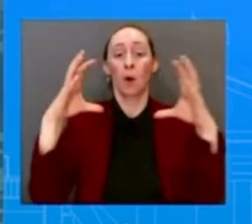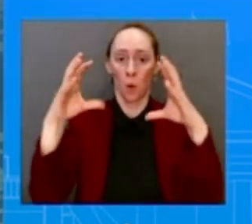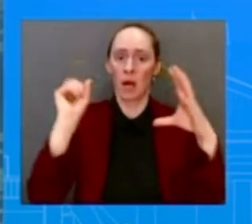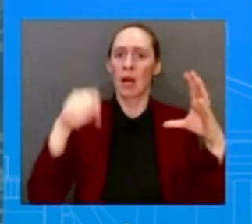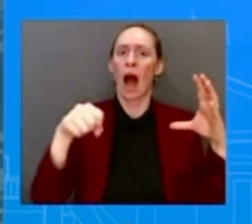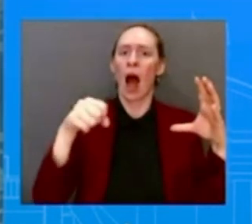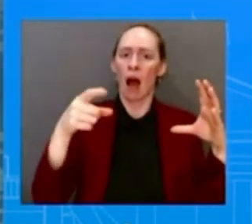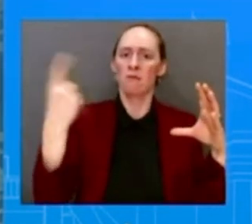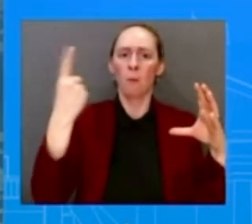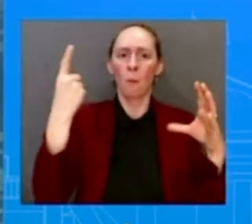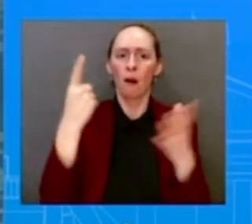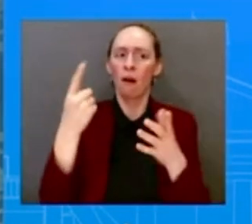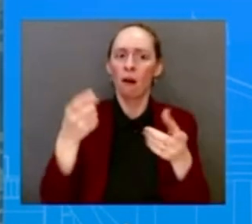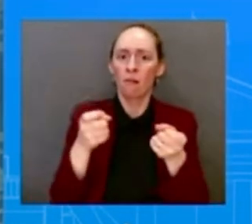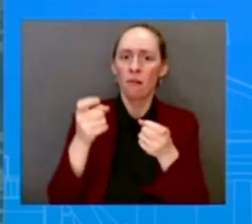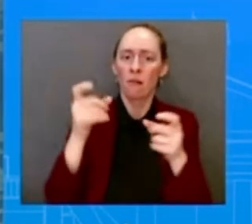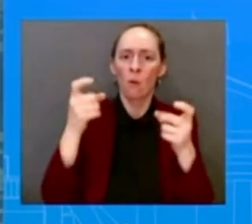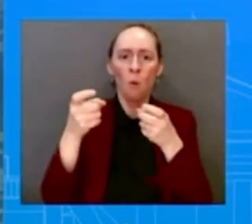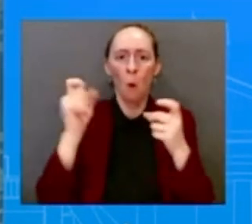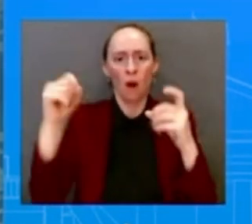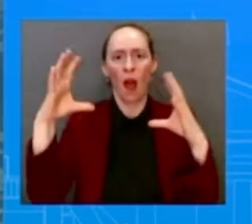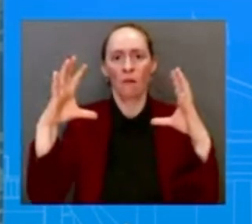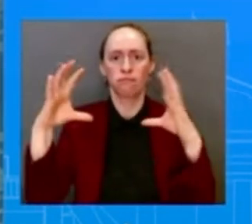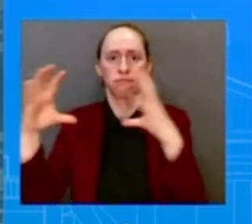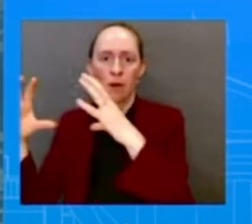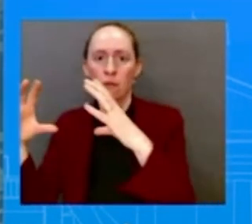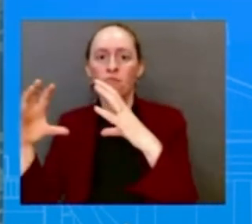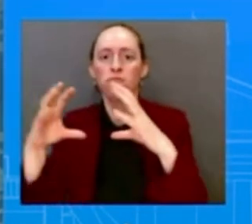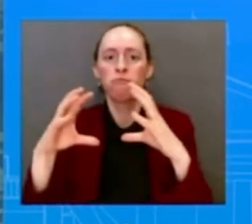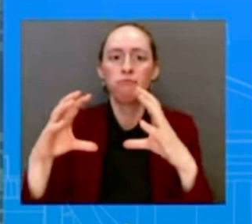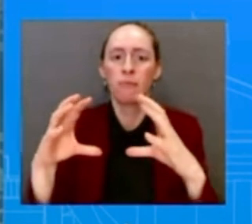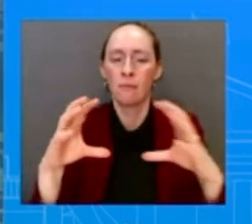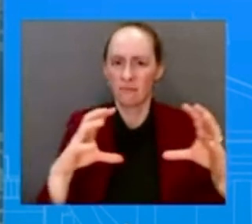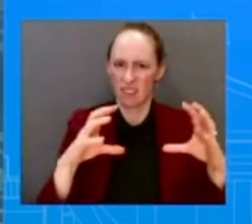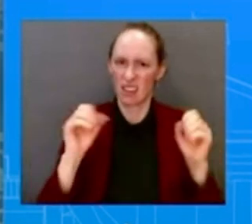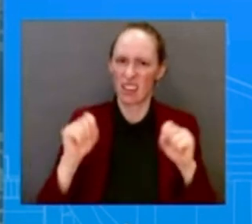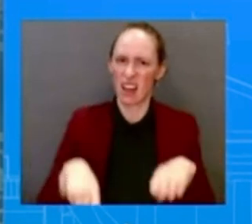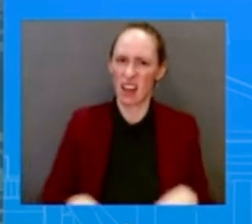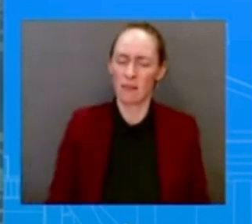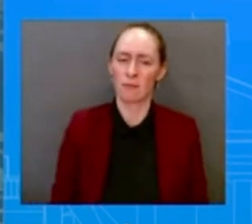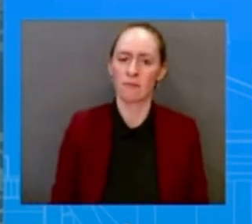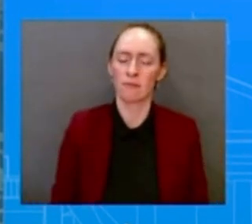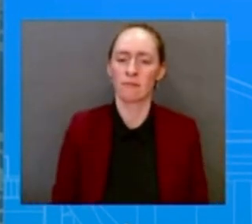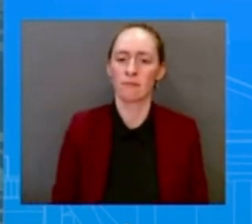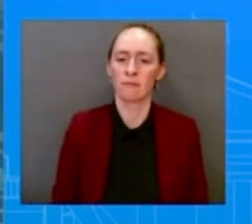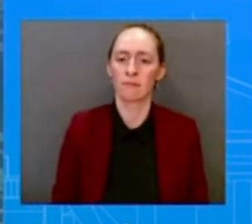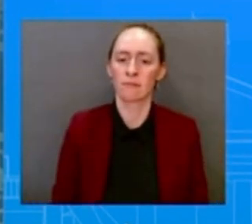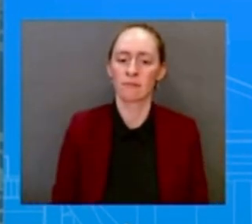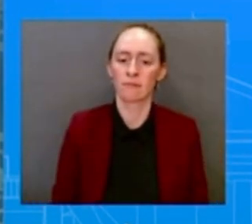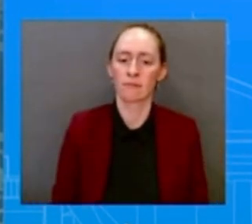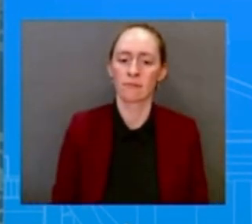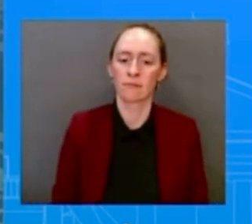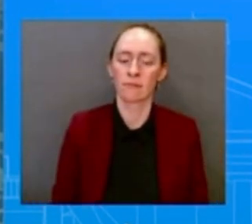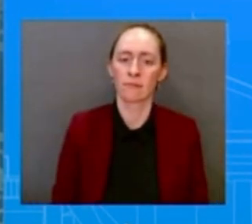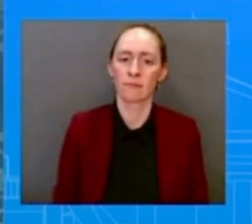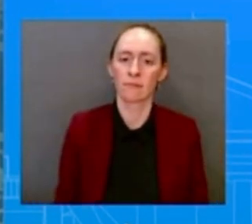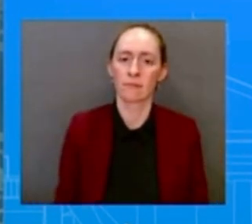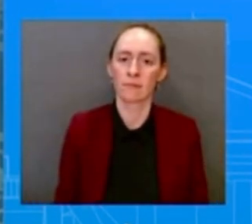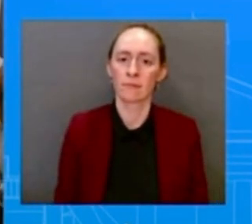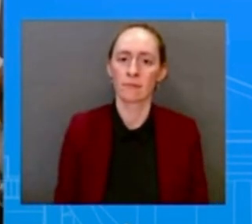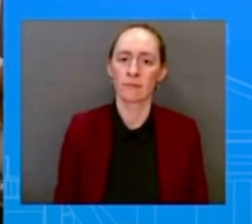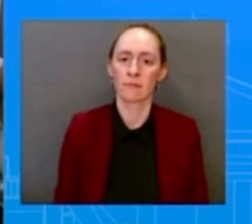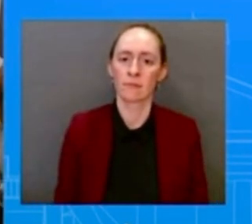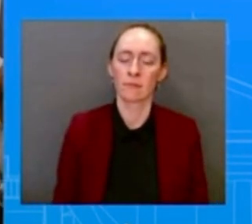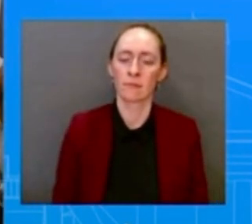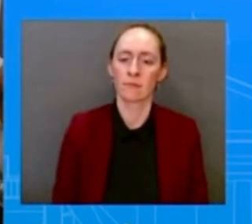transit over sensitive military sites. Thank you. Thanks, Admiral Kirby. On the latest object, you said it